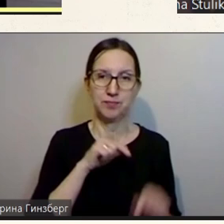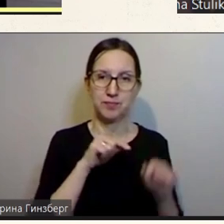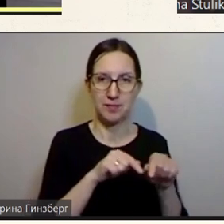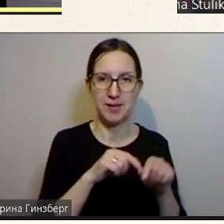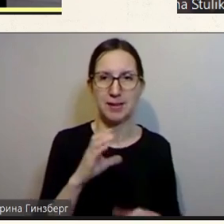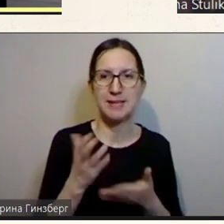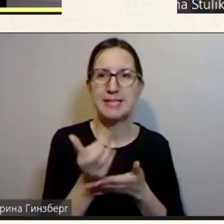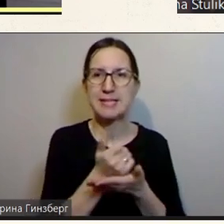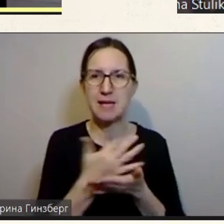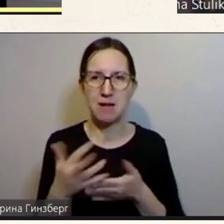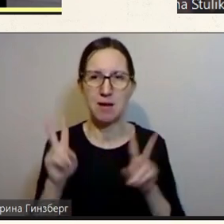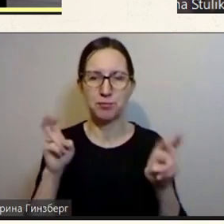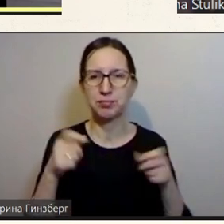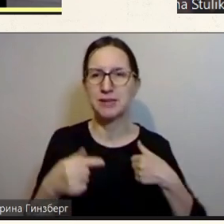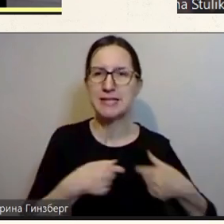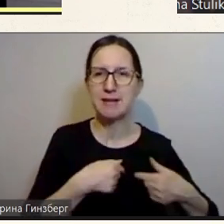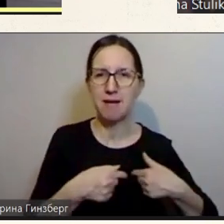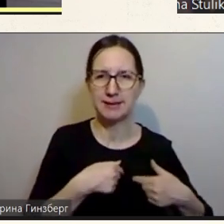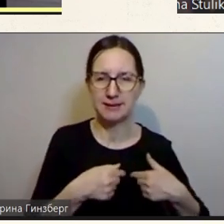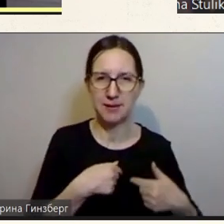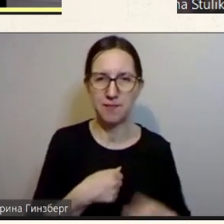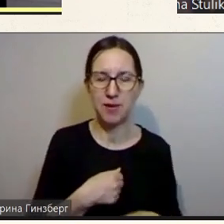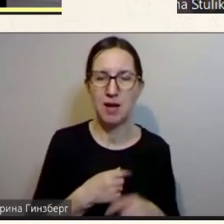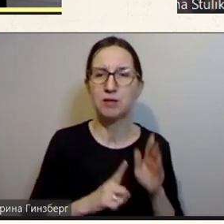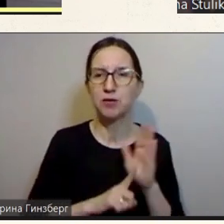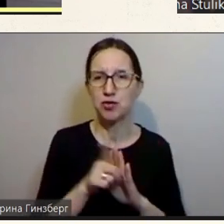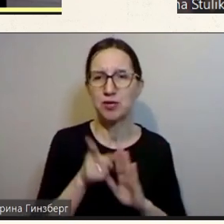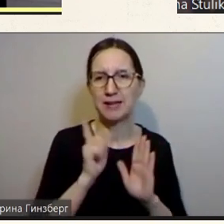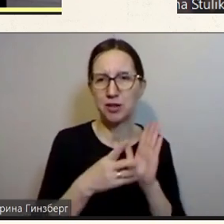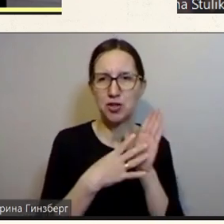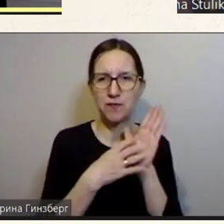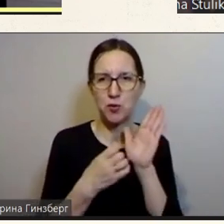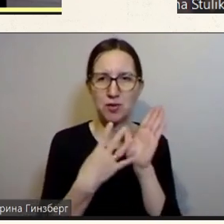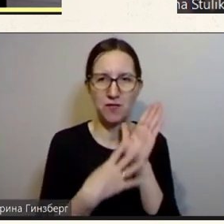from 1999. Before that,